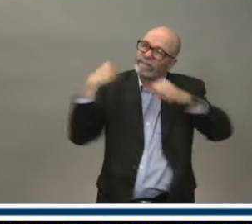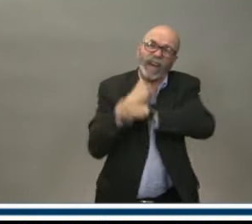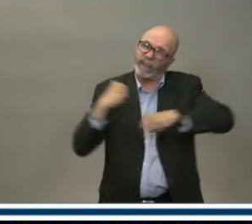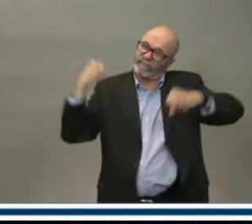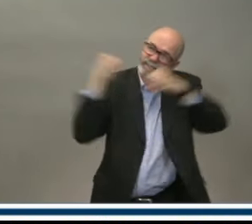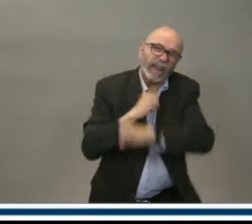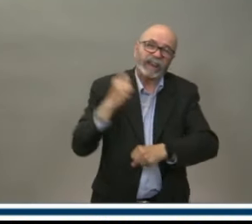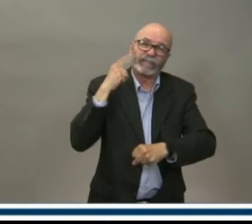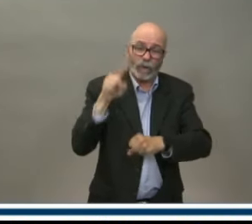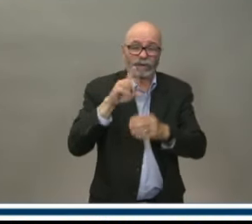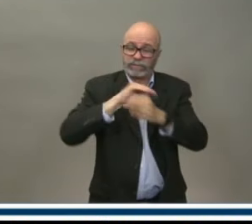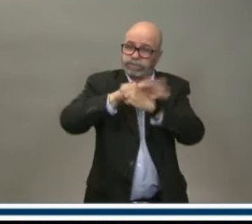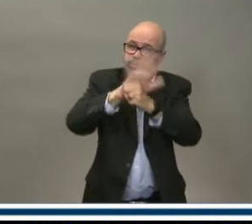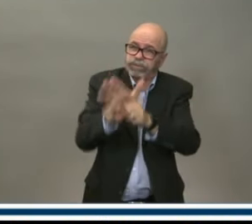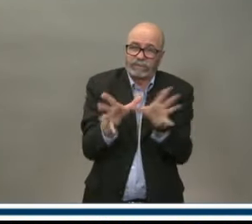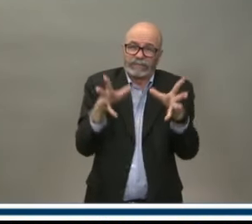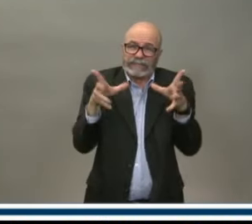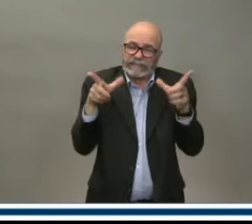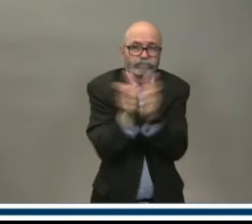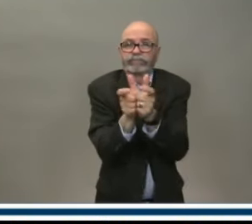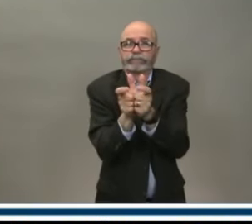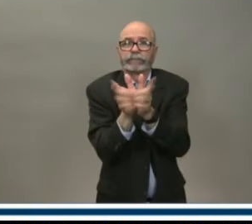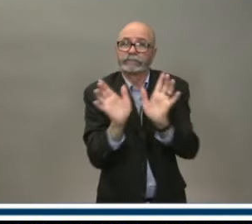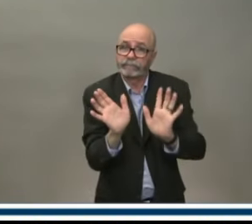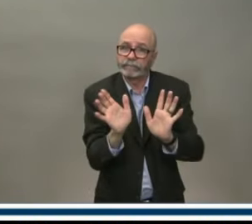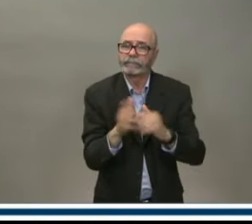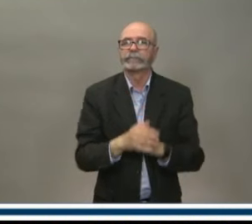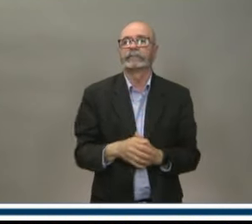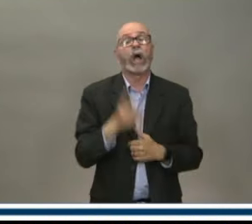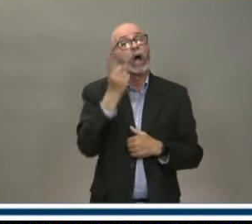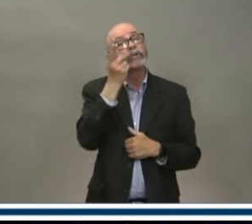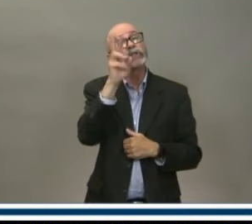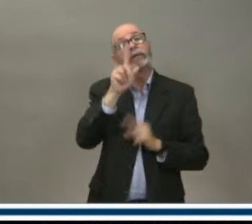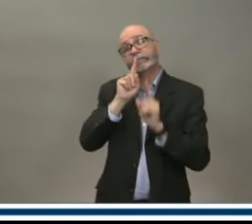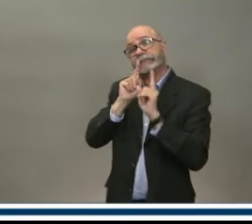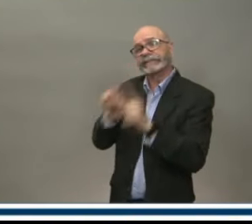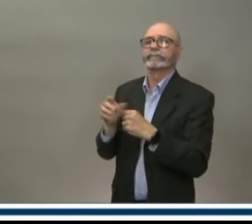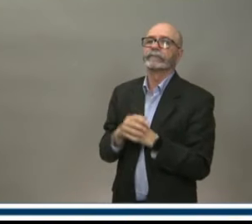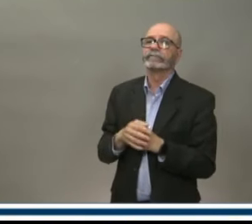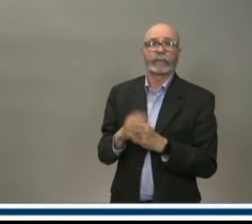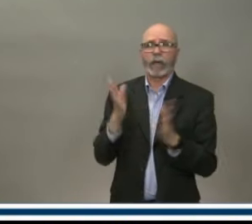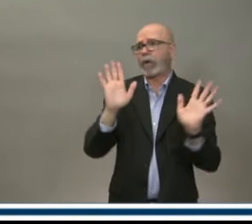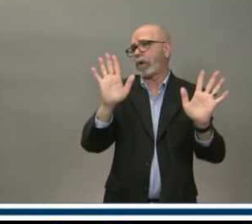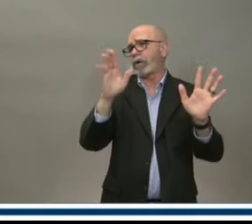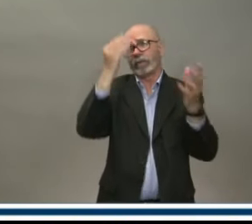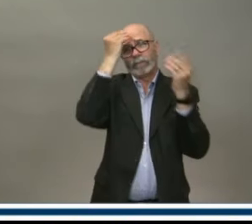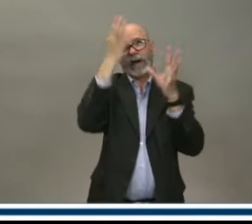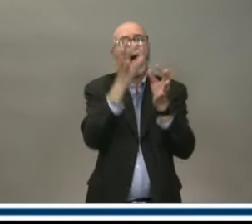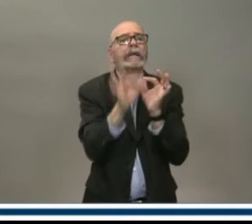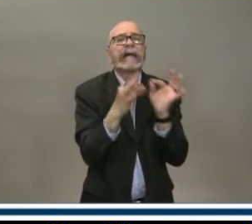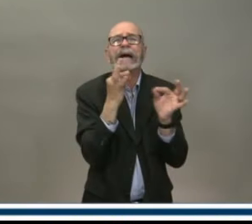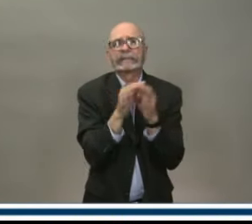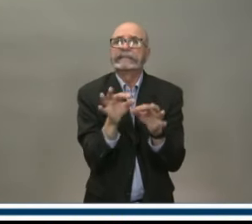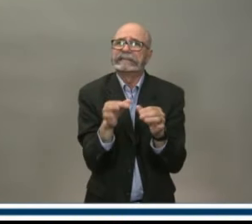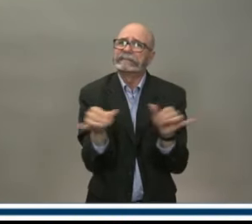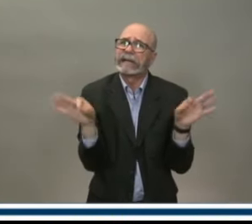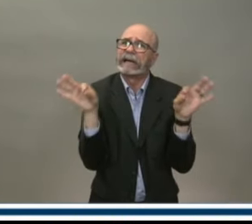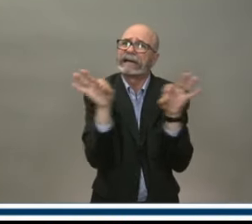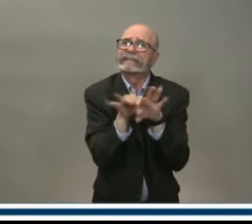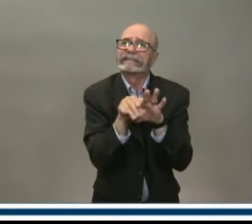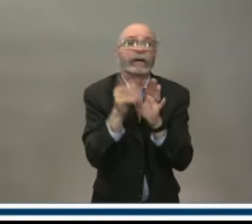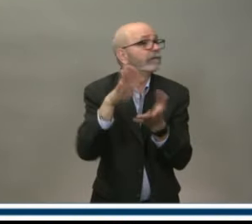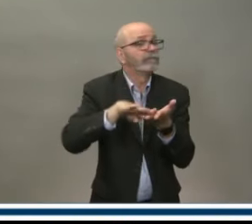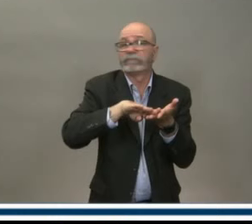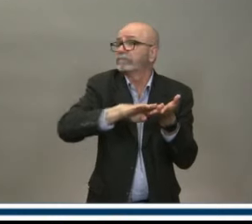a critical part of the strategy, because if you don't know who's infected and who's not, then you really don't have a handle on where